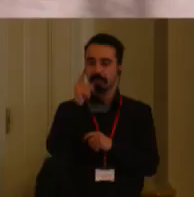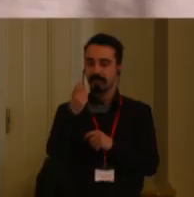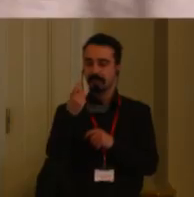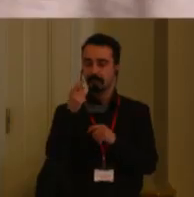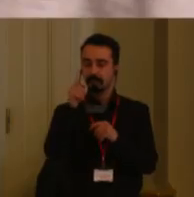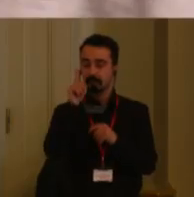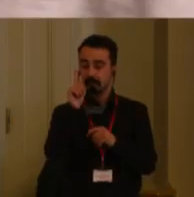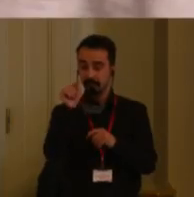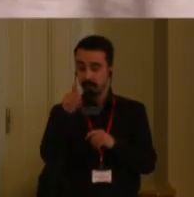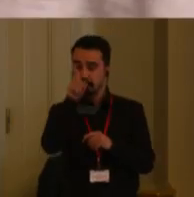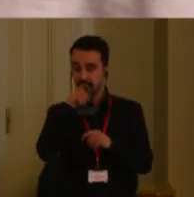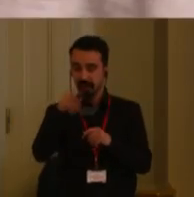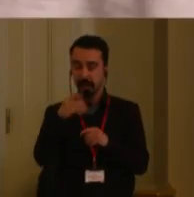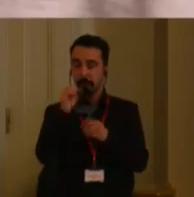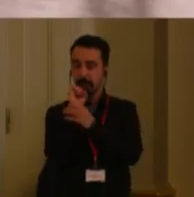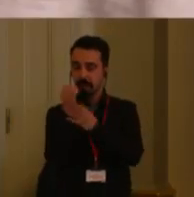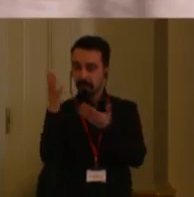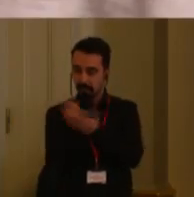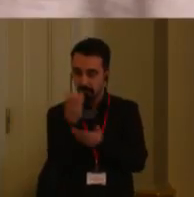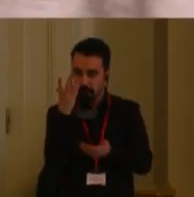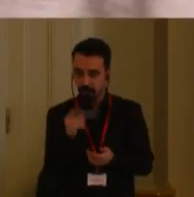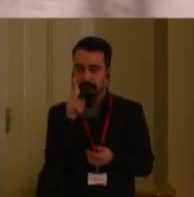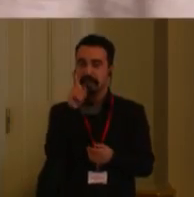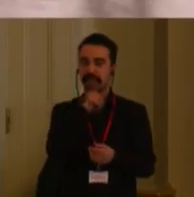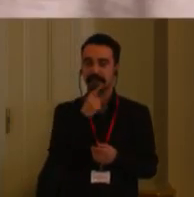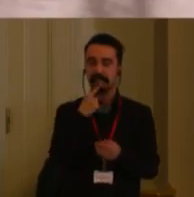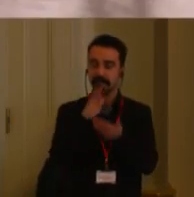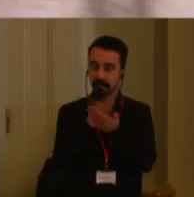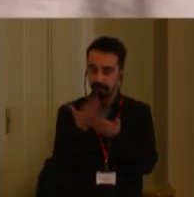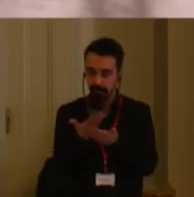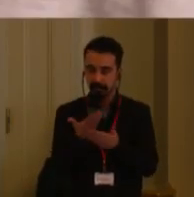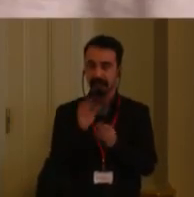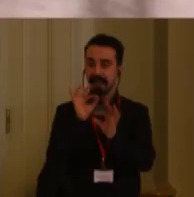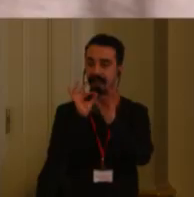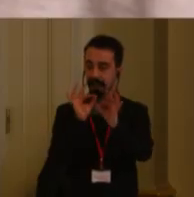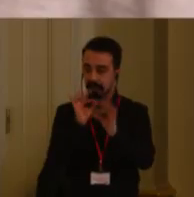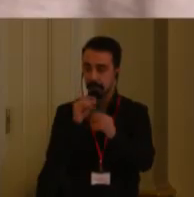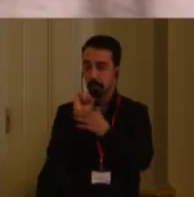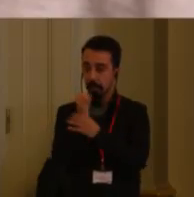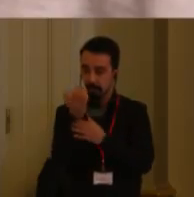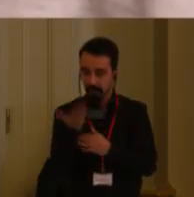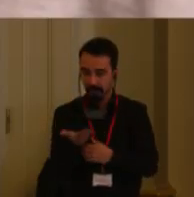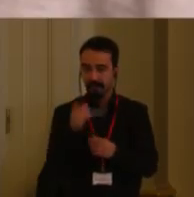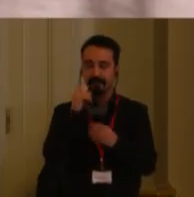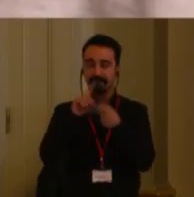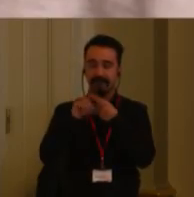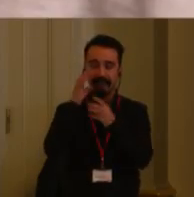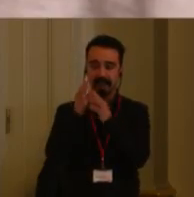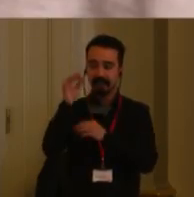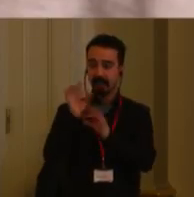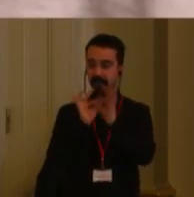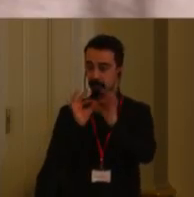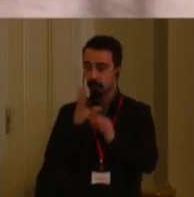English language proficiency, communication skills, and the ability to develop networks. They